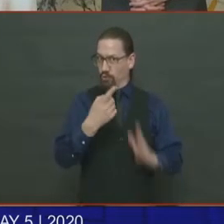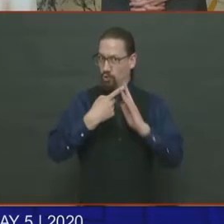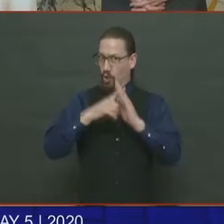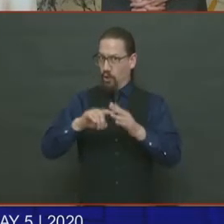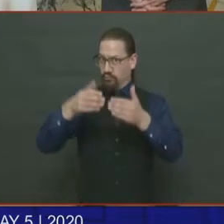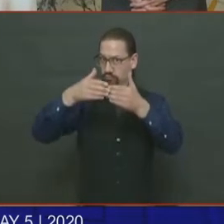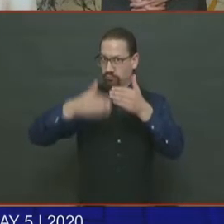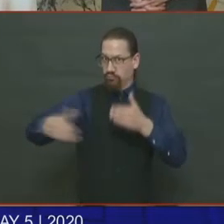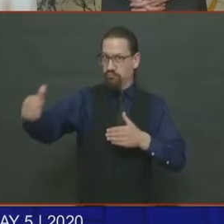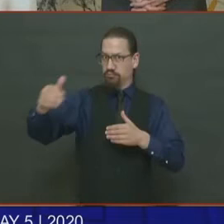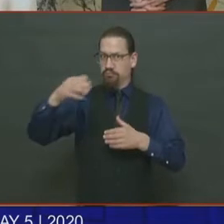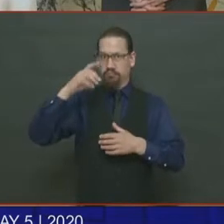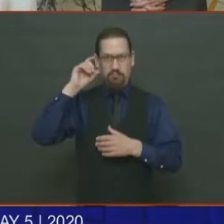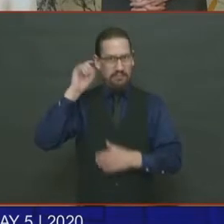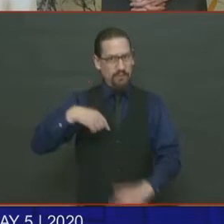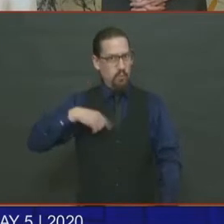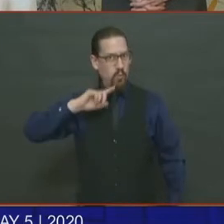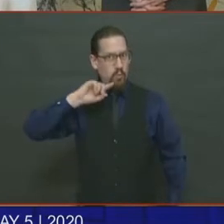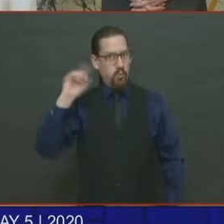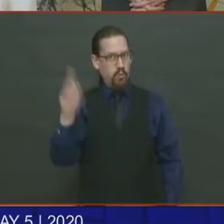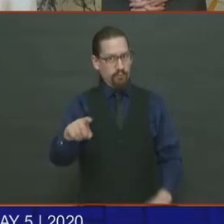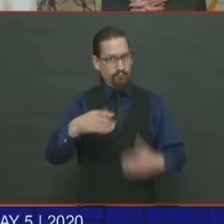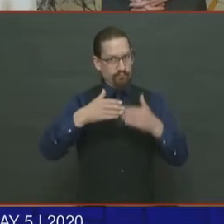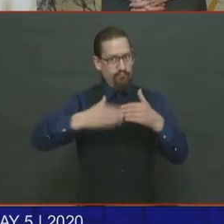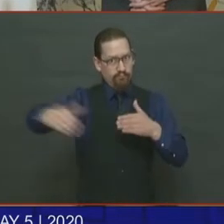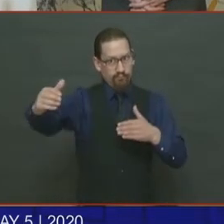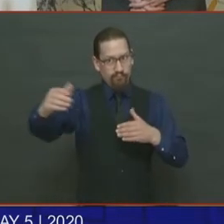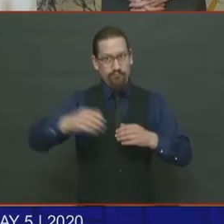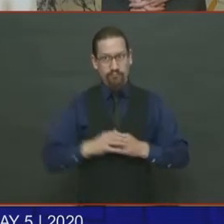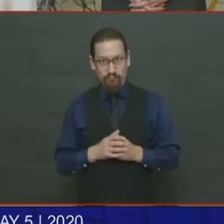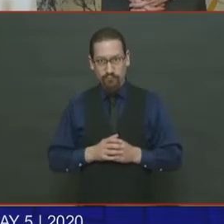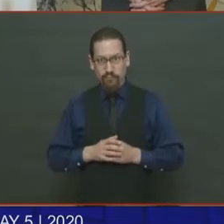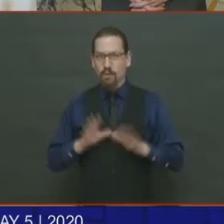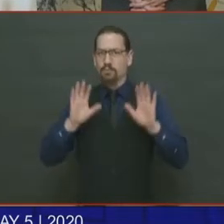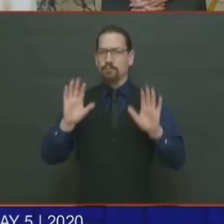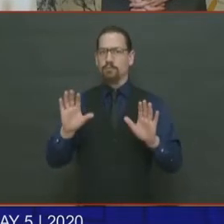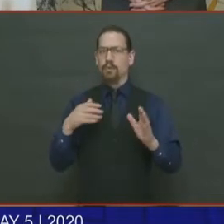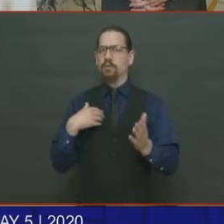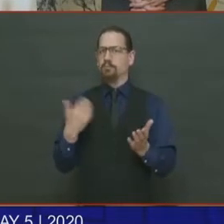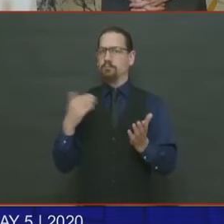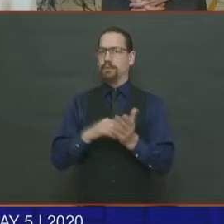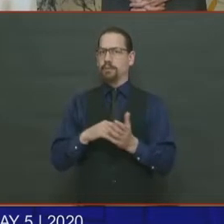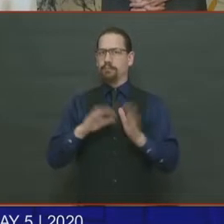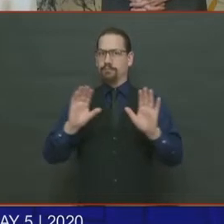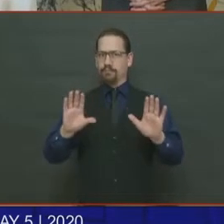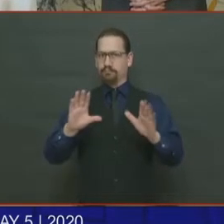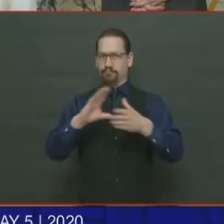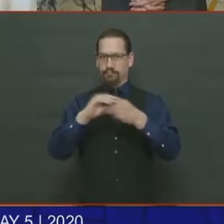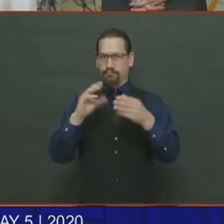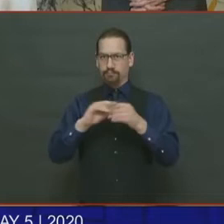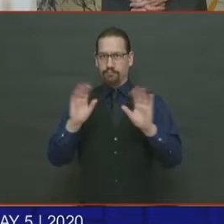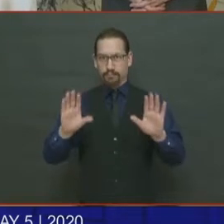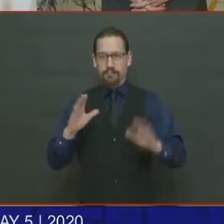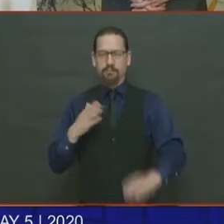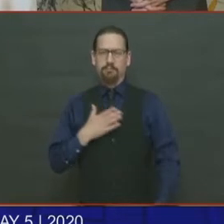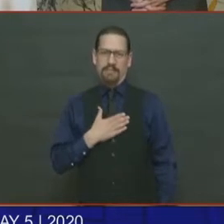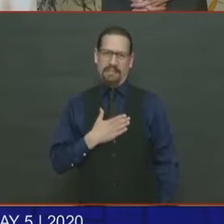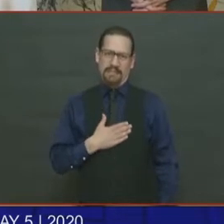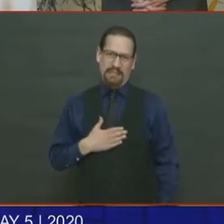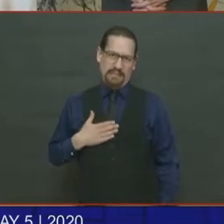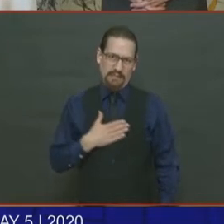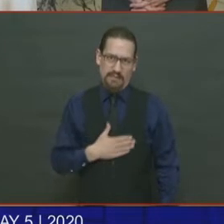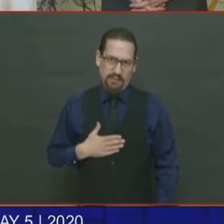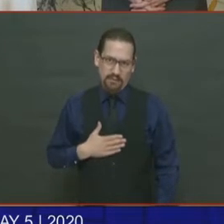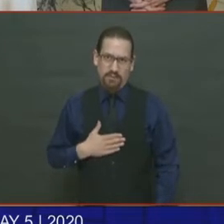I need you to ask yourself, how can I nail this? How can I best be prepared so that if I